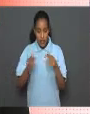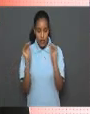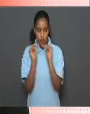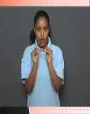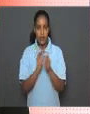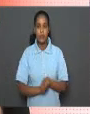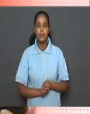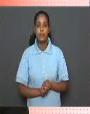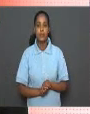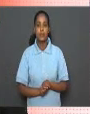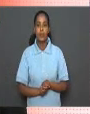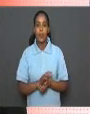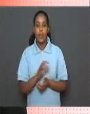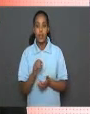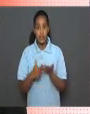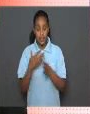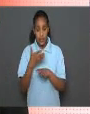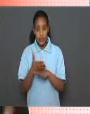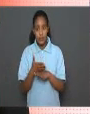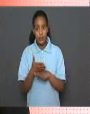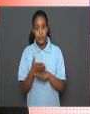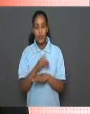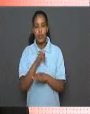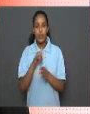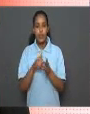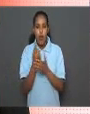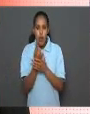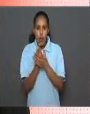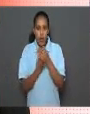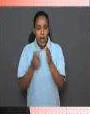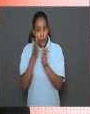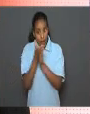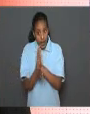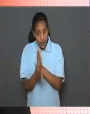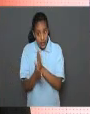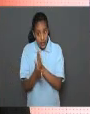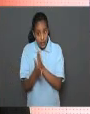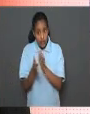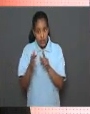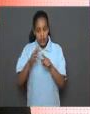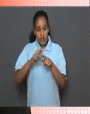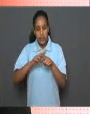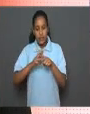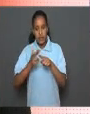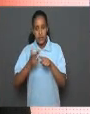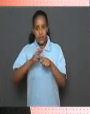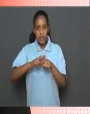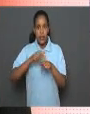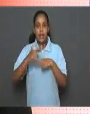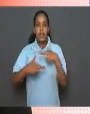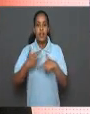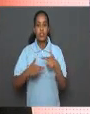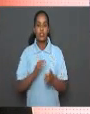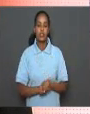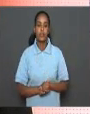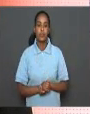equal, and thus it only applies to reversible